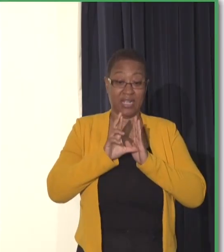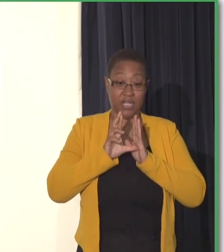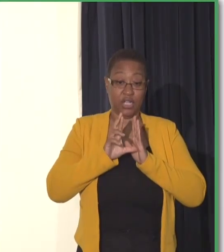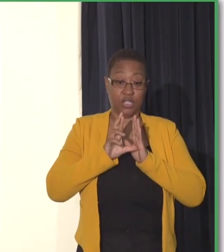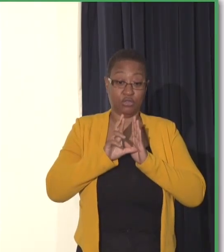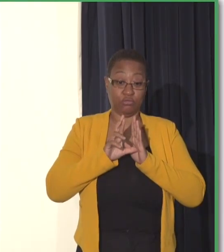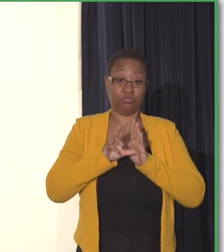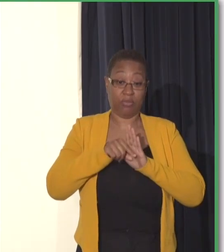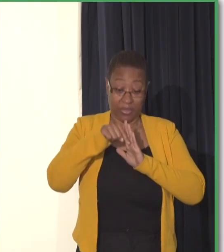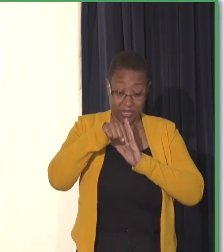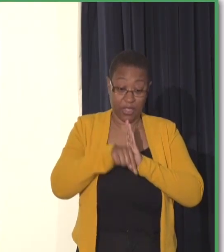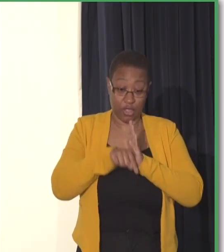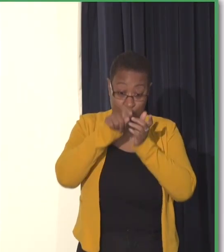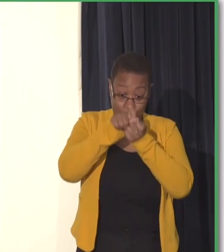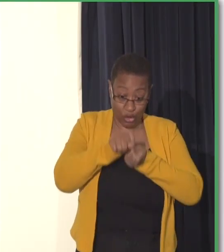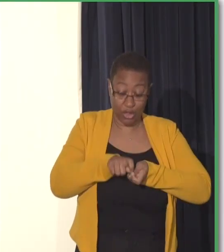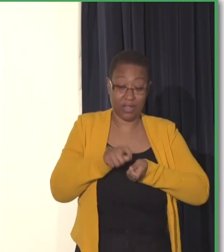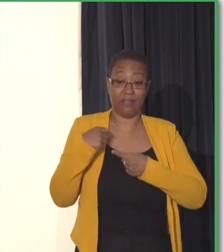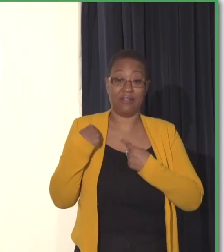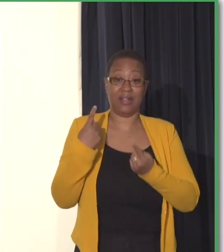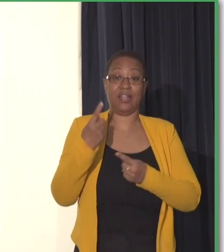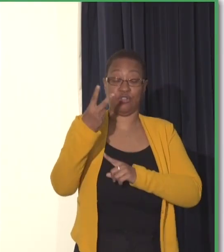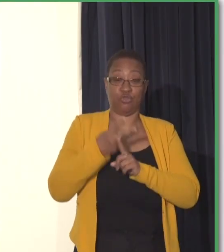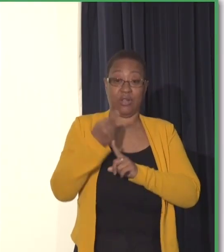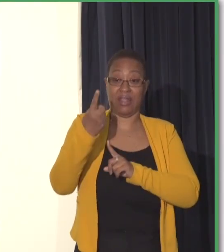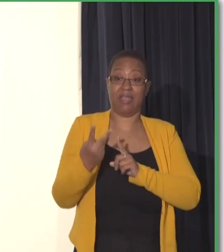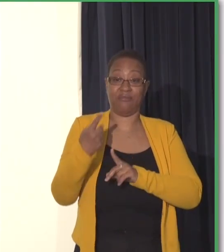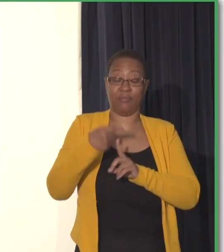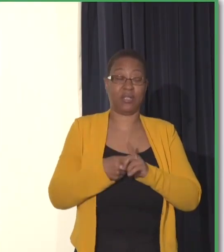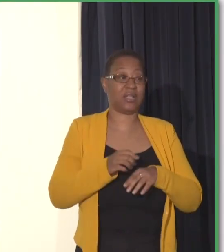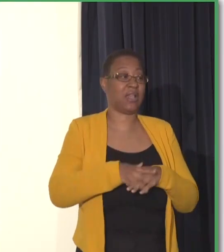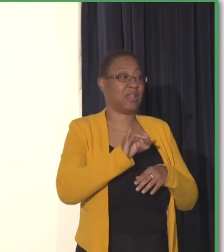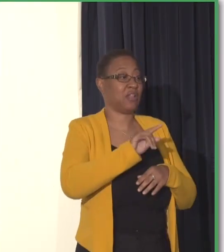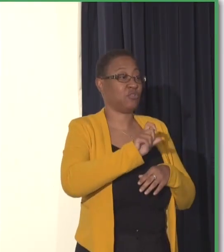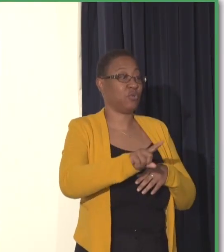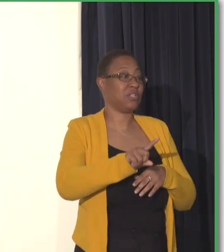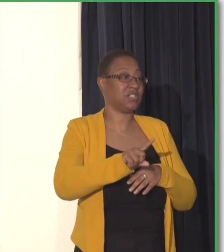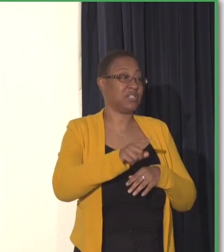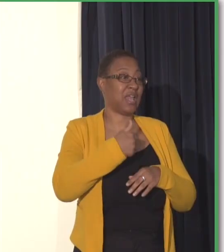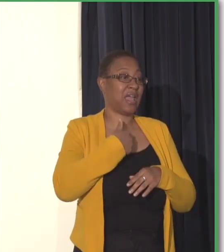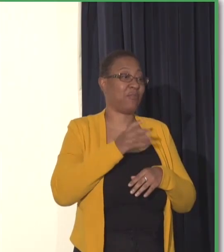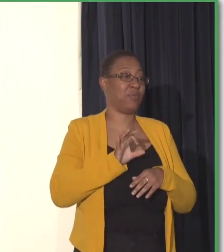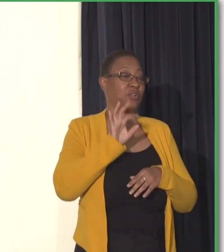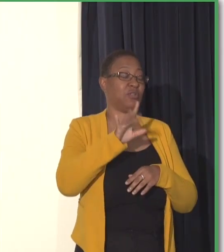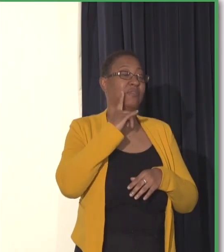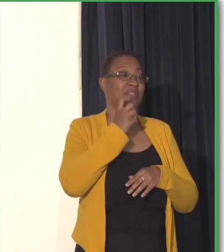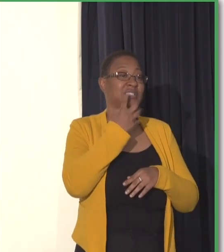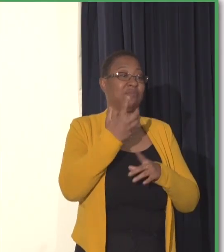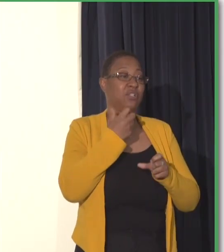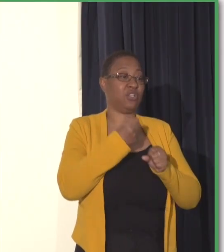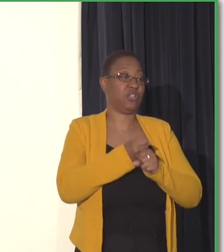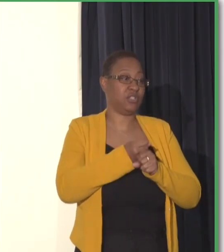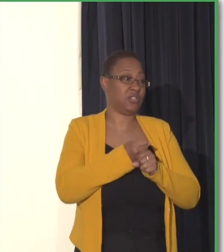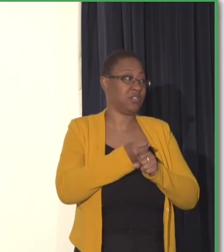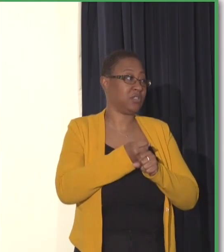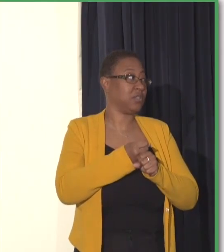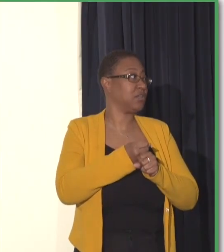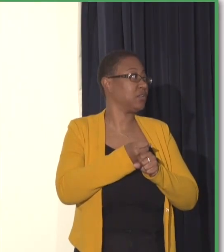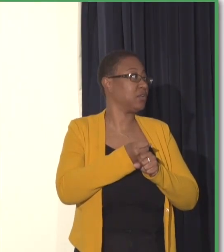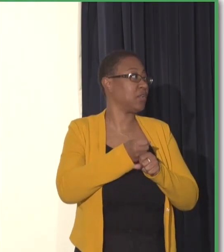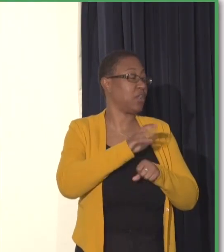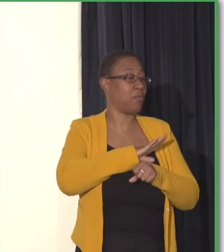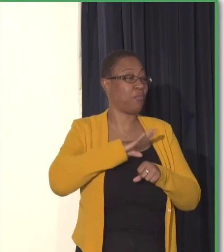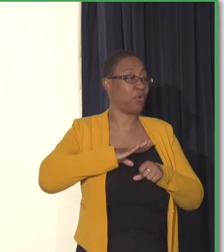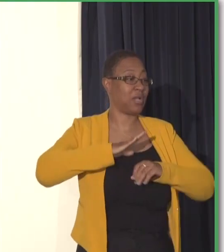thoroughly for the last 2.5 months. You know, that was a question that I've been raising for several years, you know, at the board